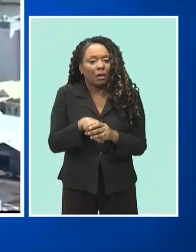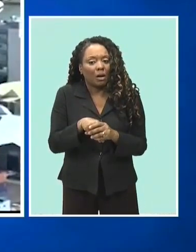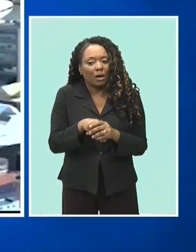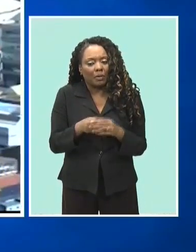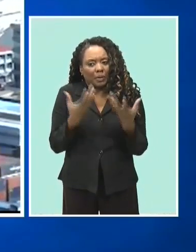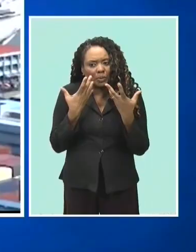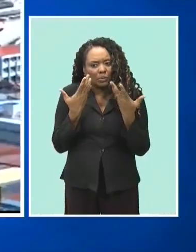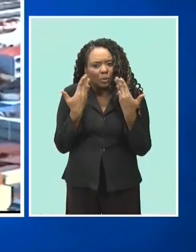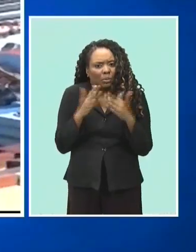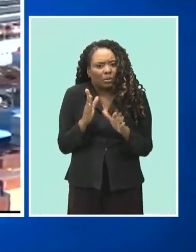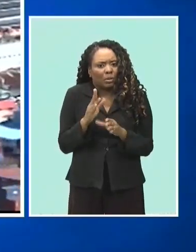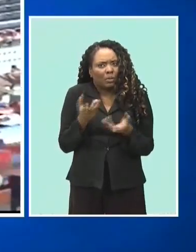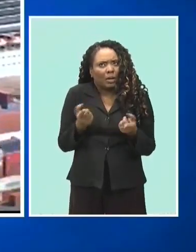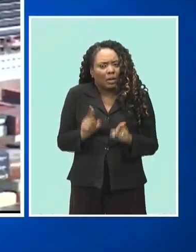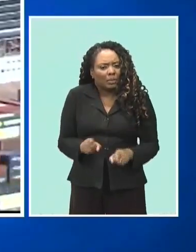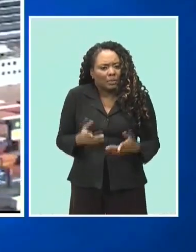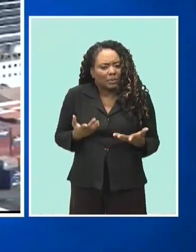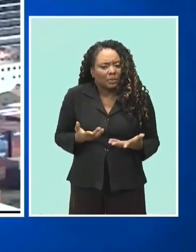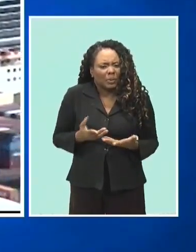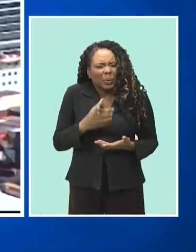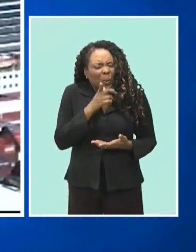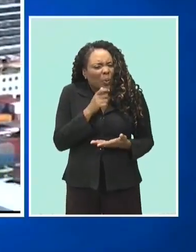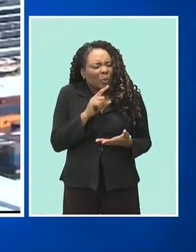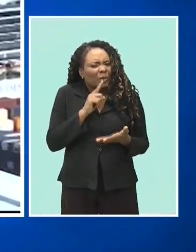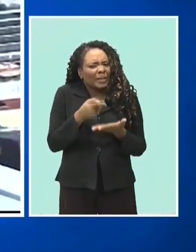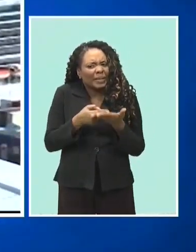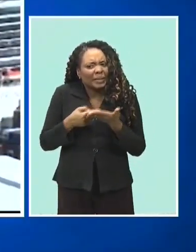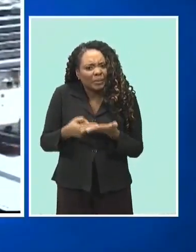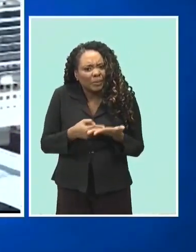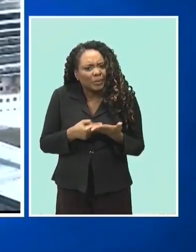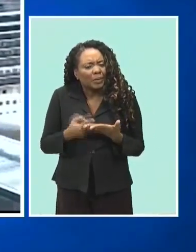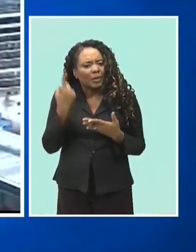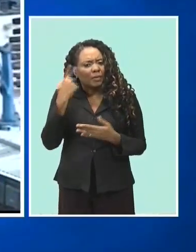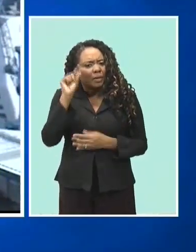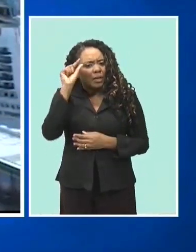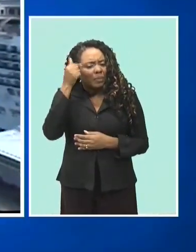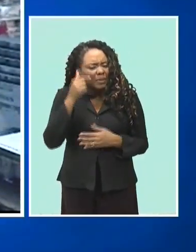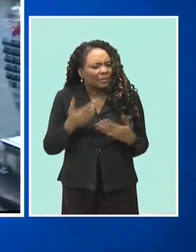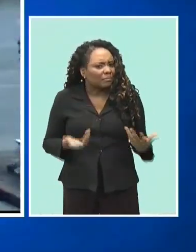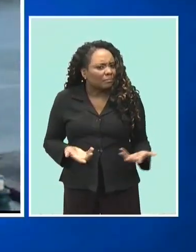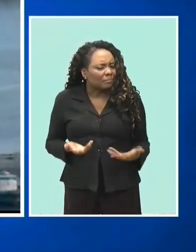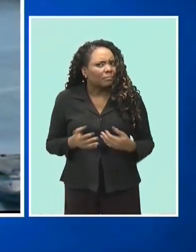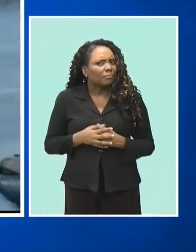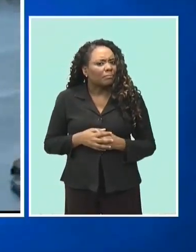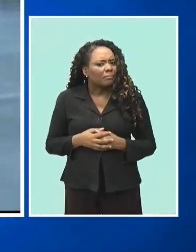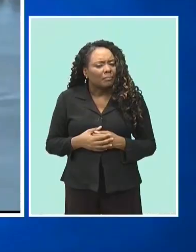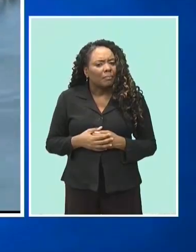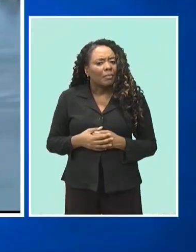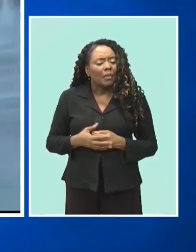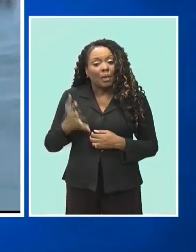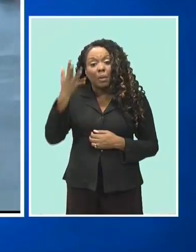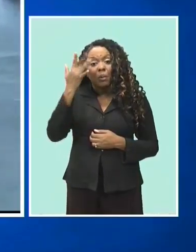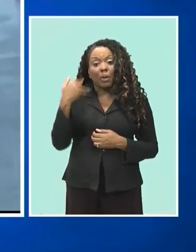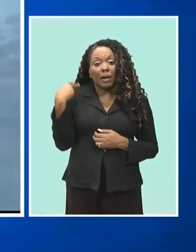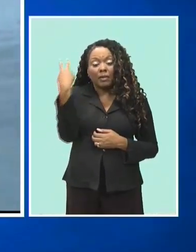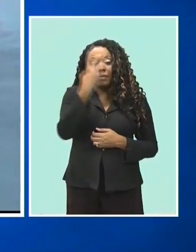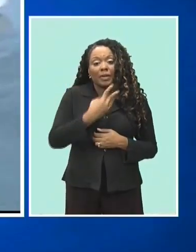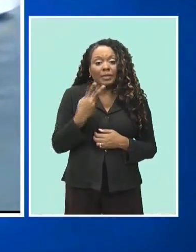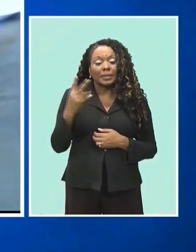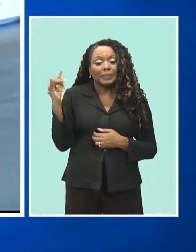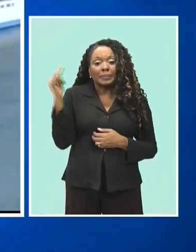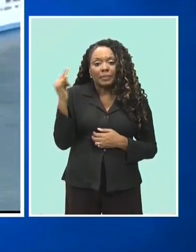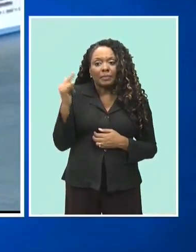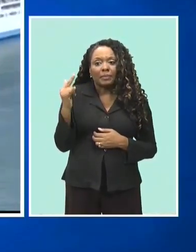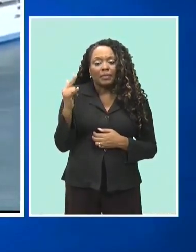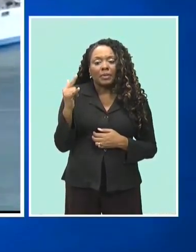negotiations? Who were the persons negotiating on behalf of the government? And why has Virgin Atlantic